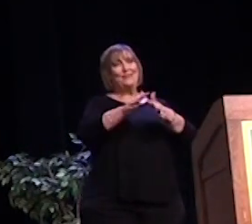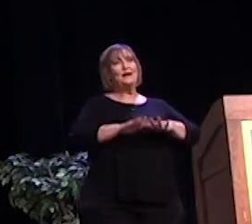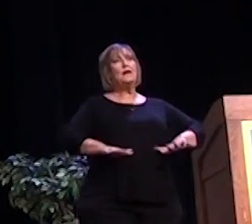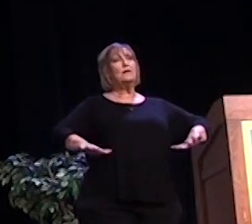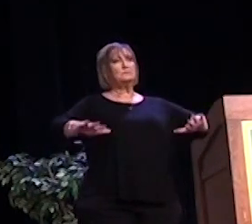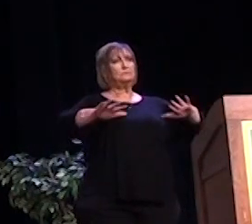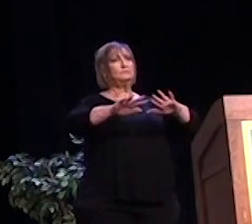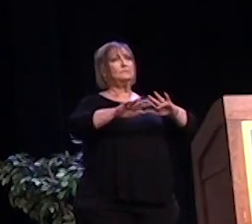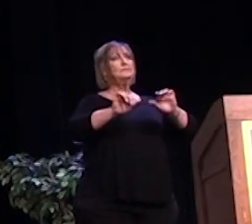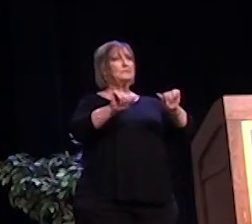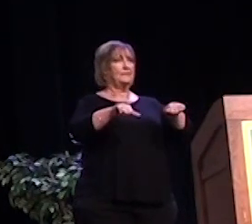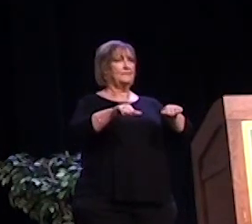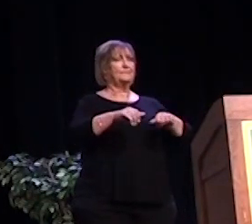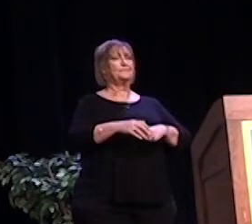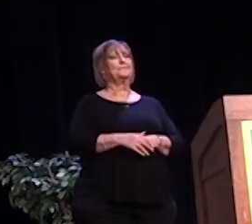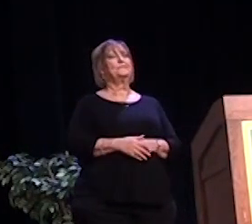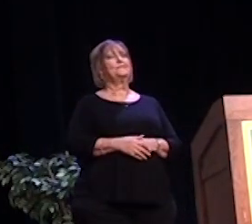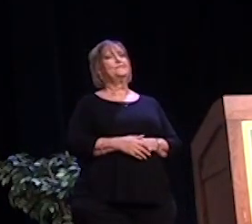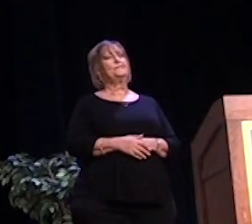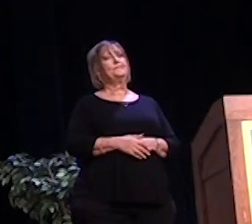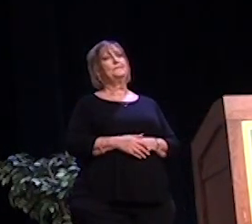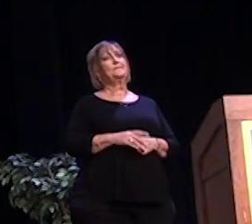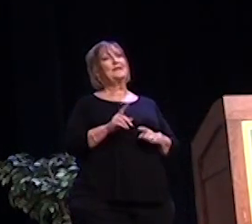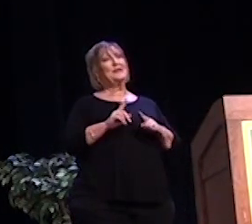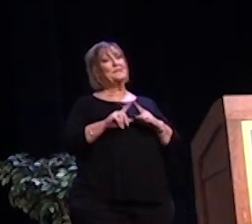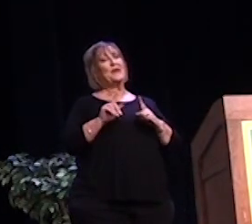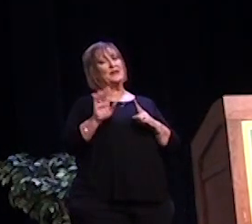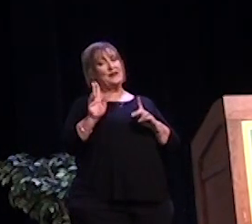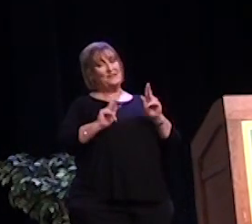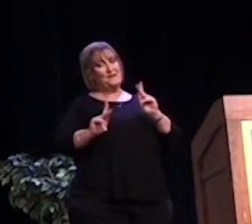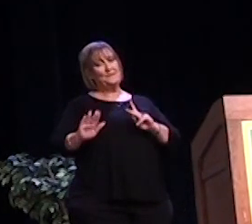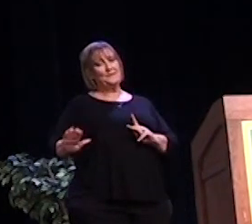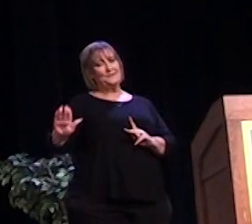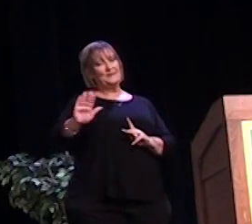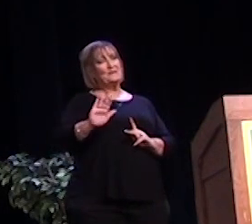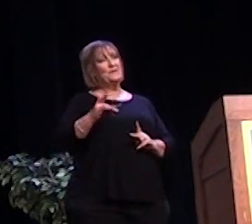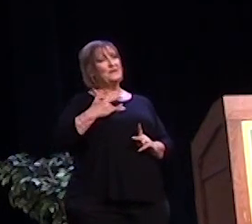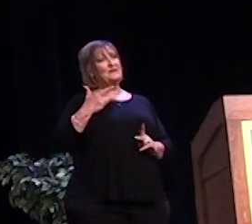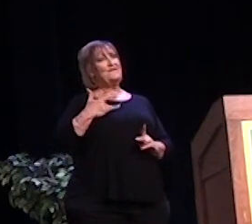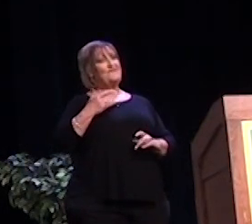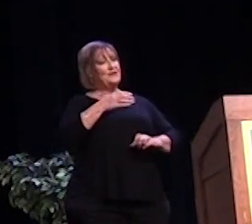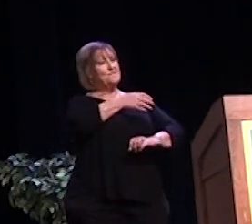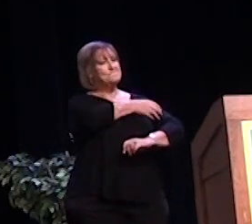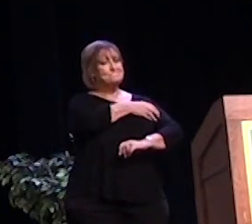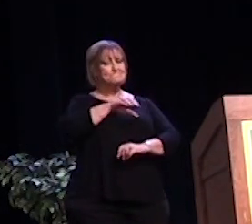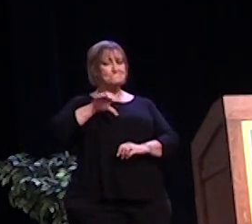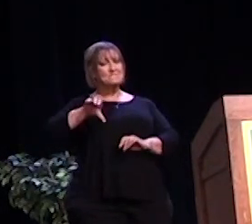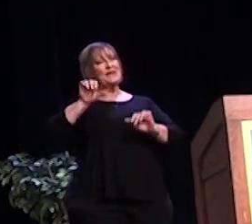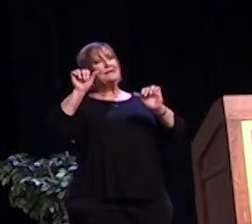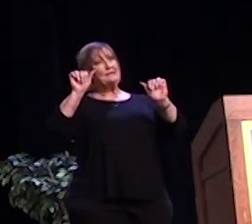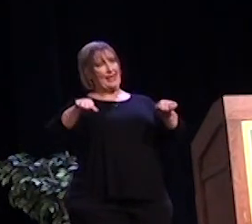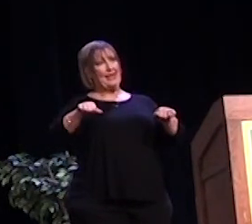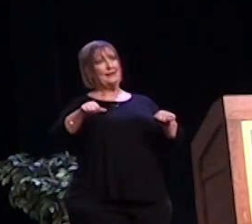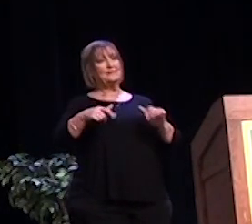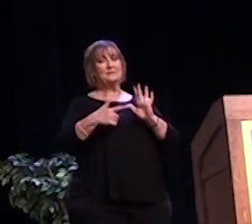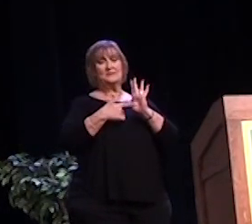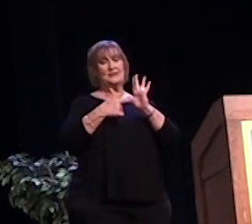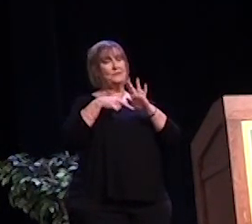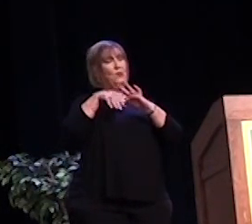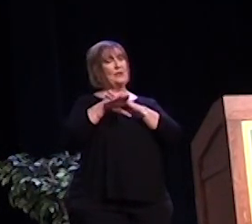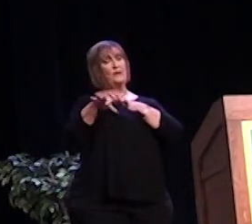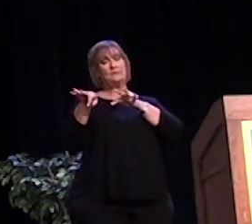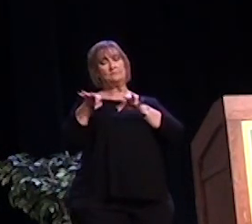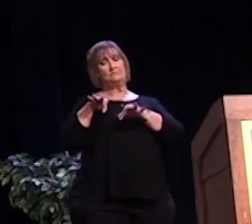through the process. But it's really getting the seller comfortable that they can. We walk them through 100% of the